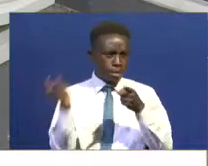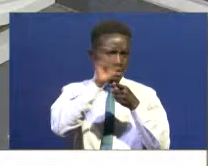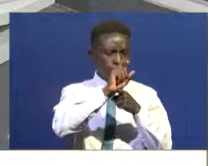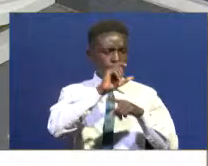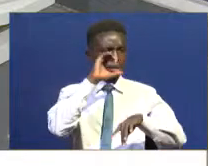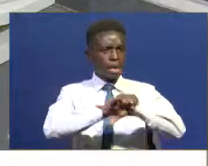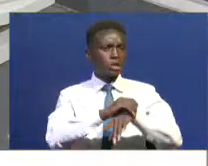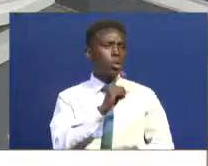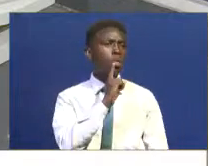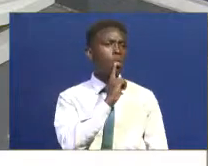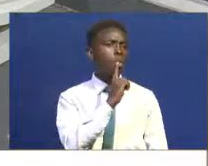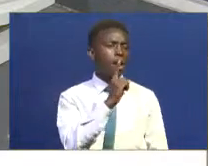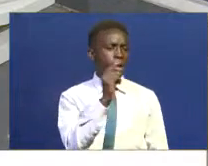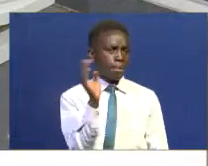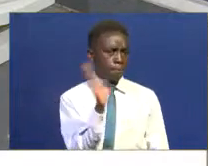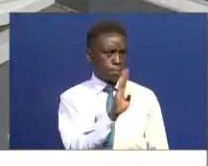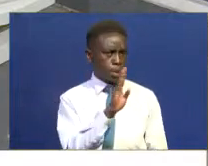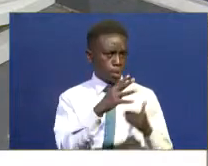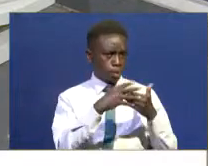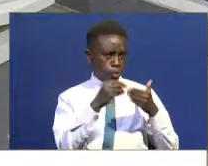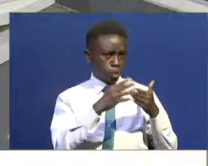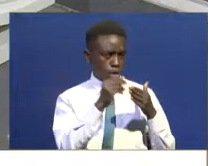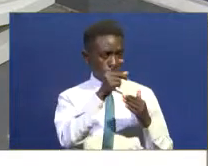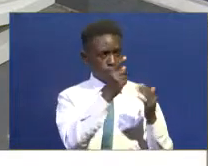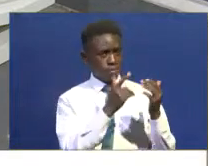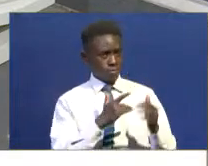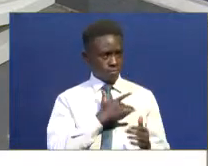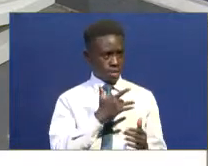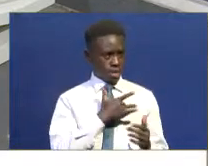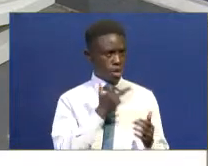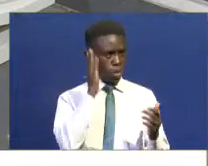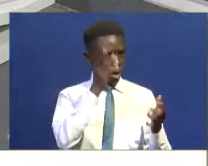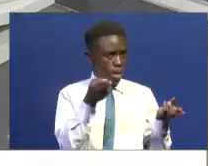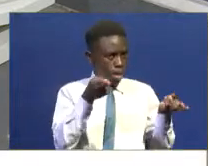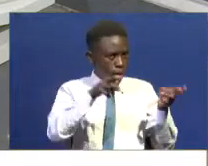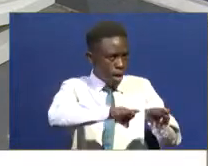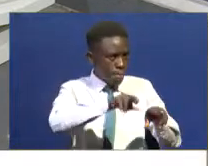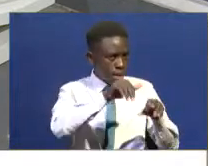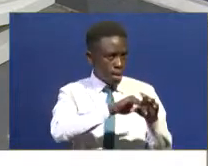billion. I mean, do you expect to see this happening in COP29?